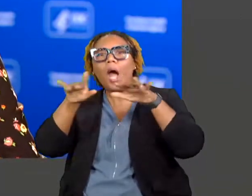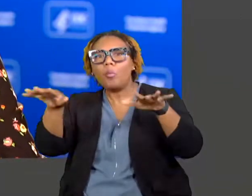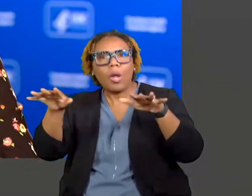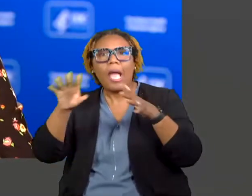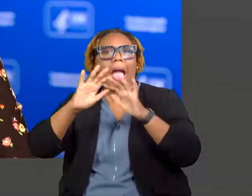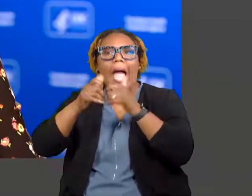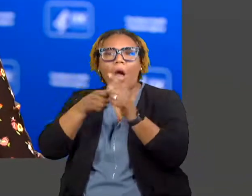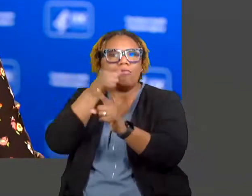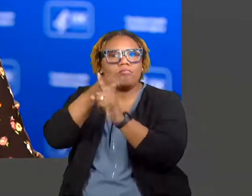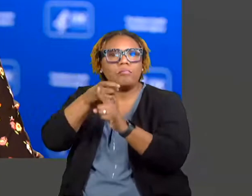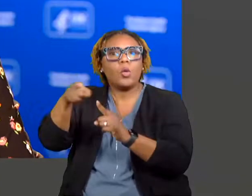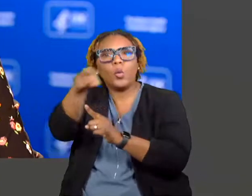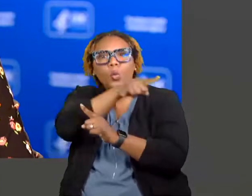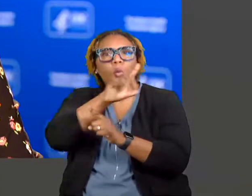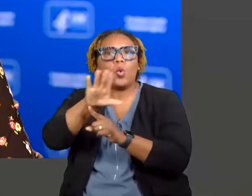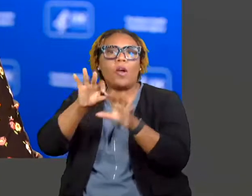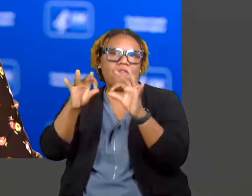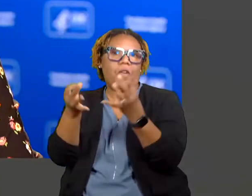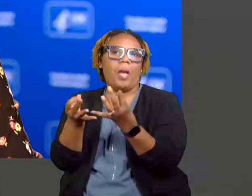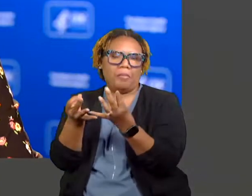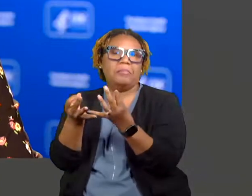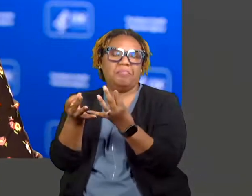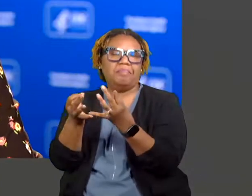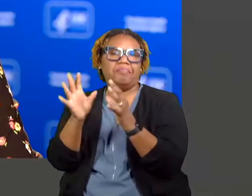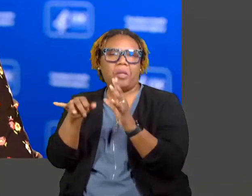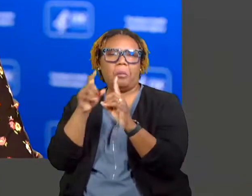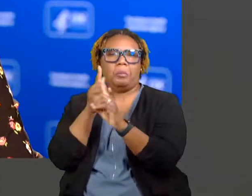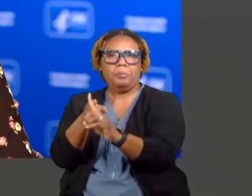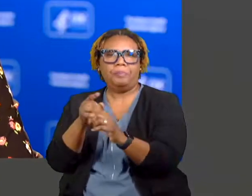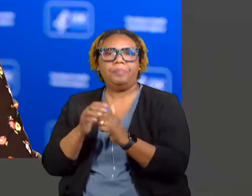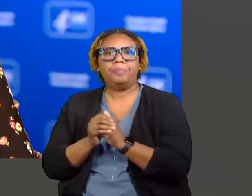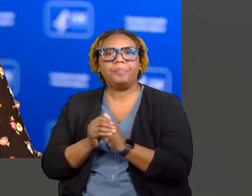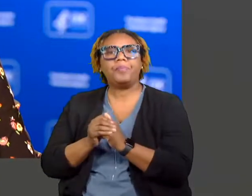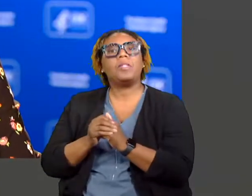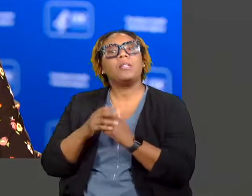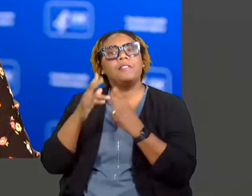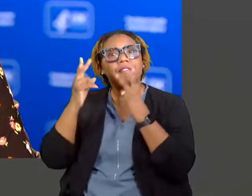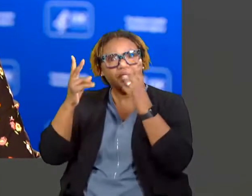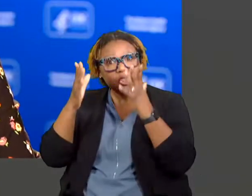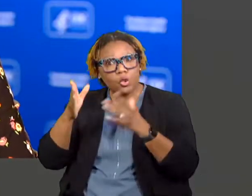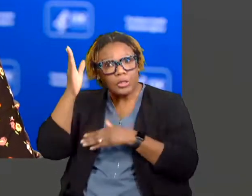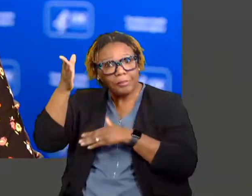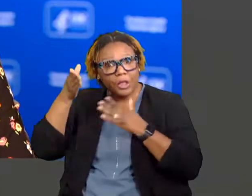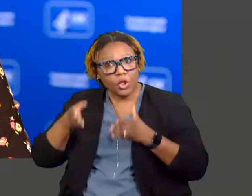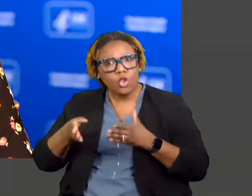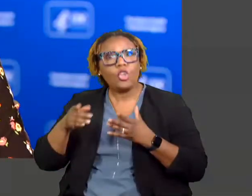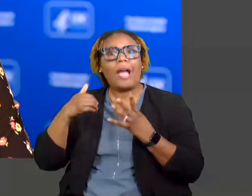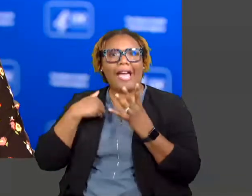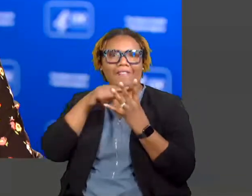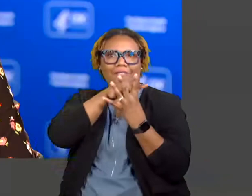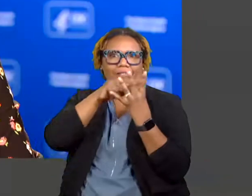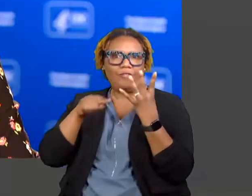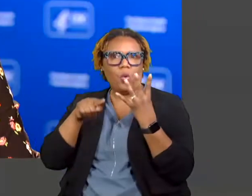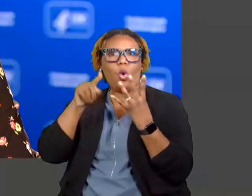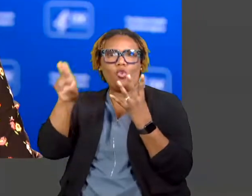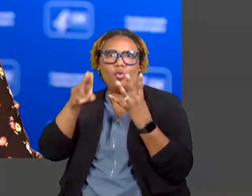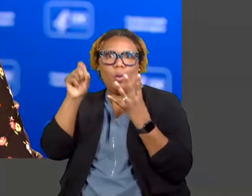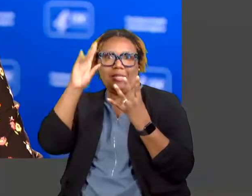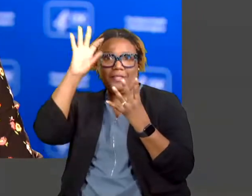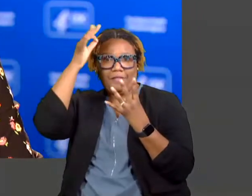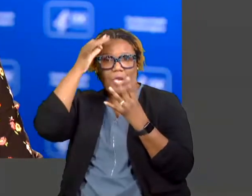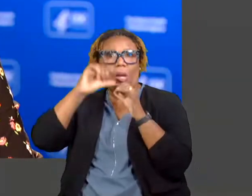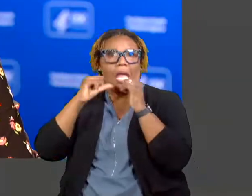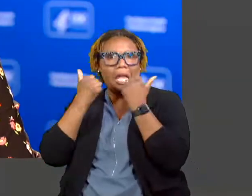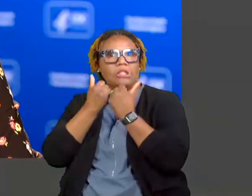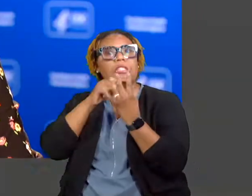your family. I'm pleased to be joined by guest speakers representing 4 U.S. federal agencies that have been working together on